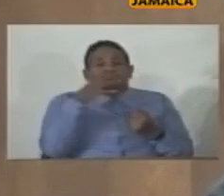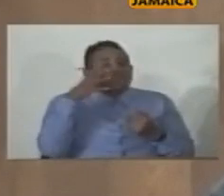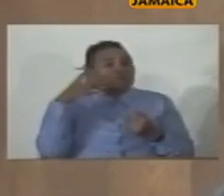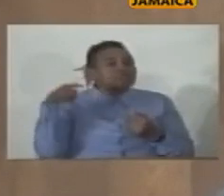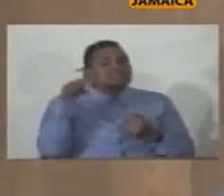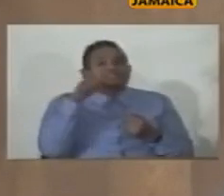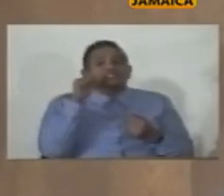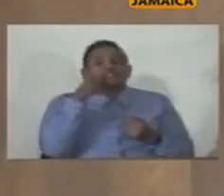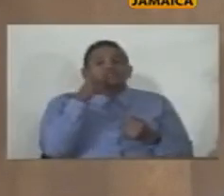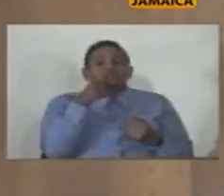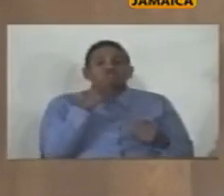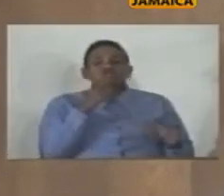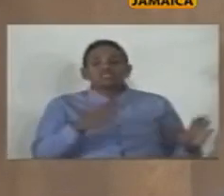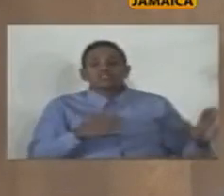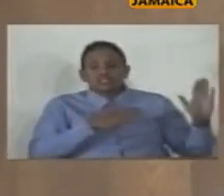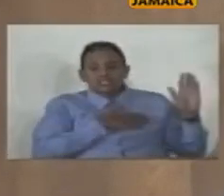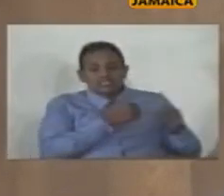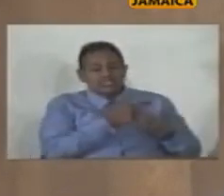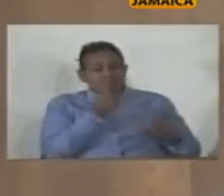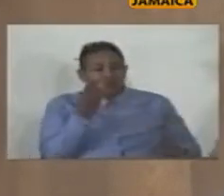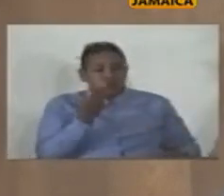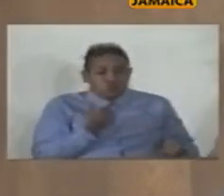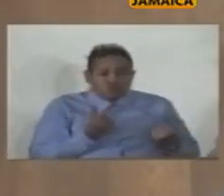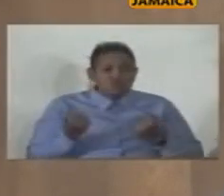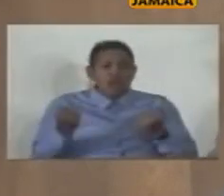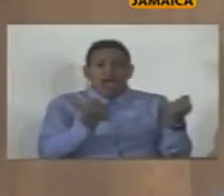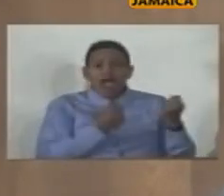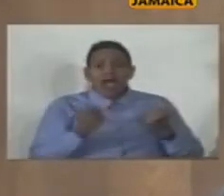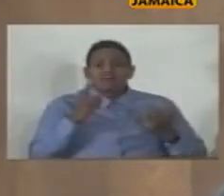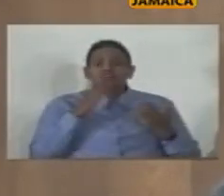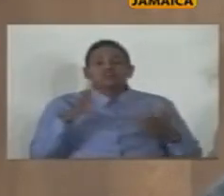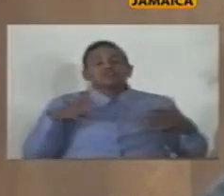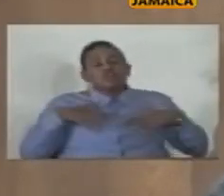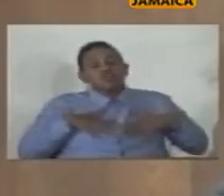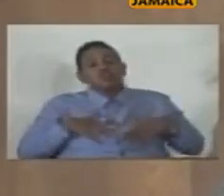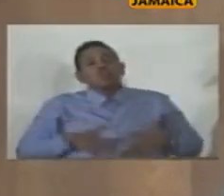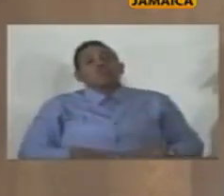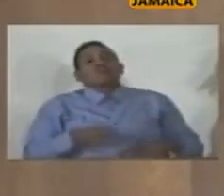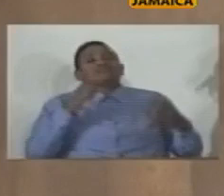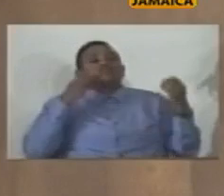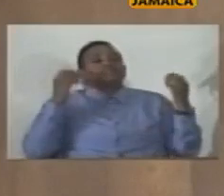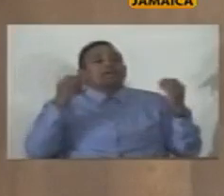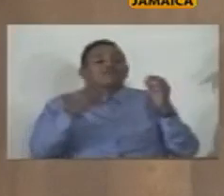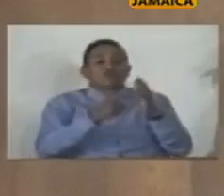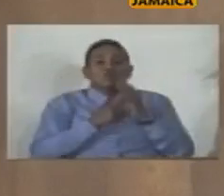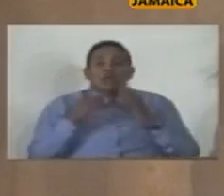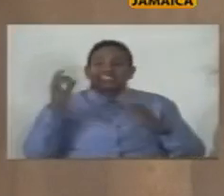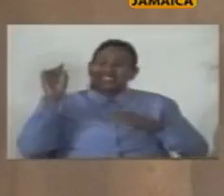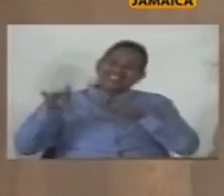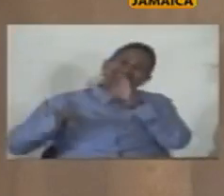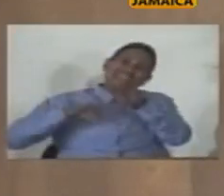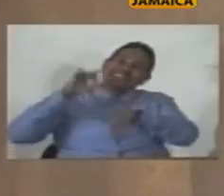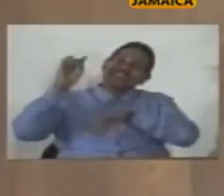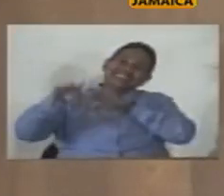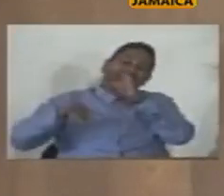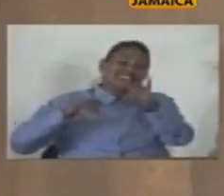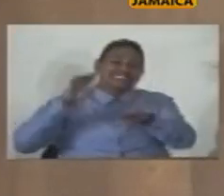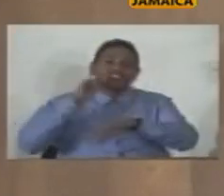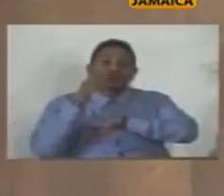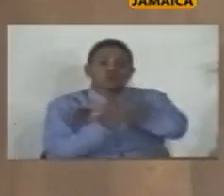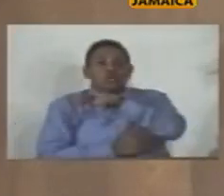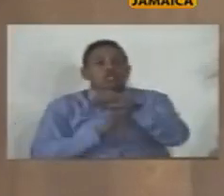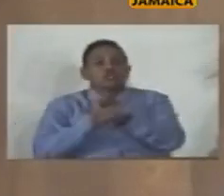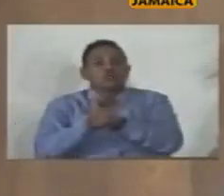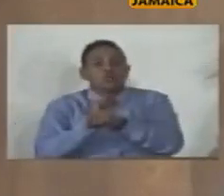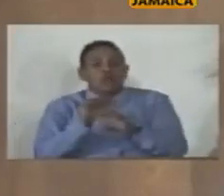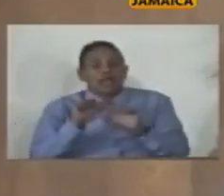The citizens who use these corridors are distraught. Several requests have been made by me to the National Works Agency without any